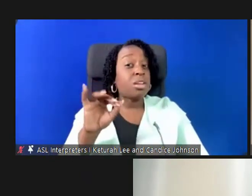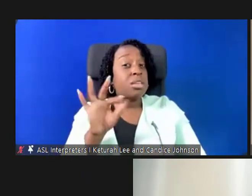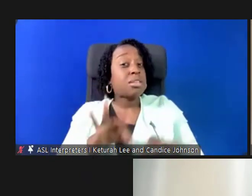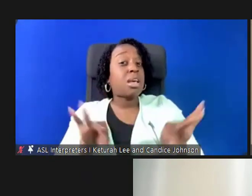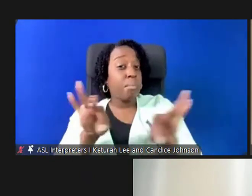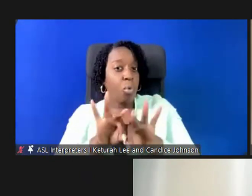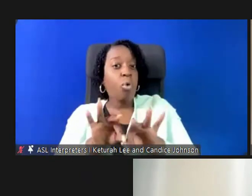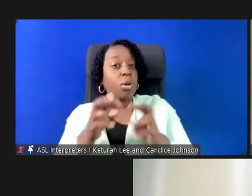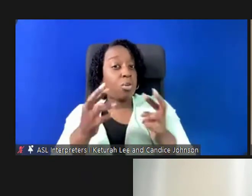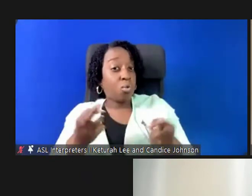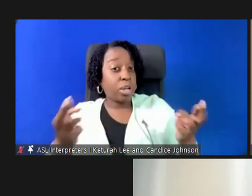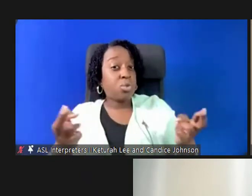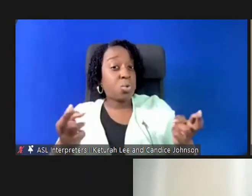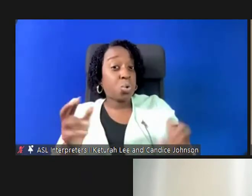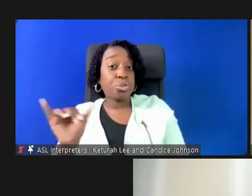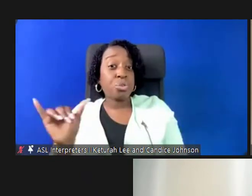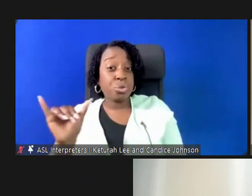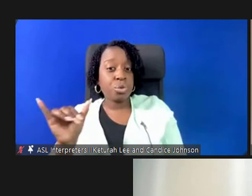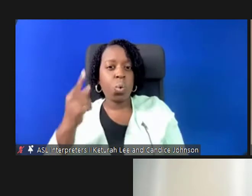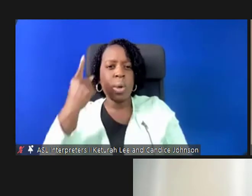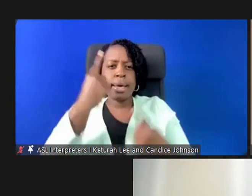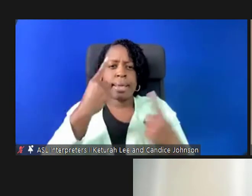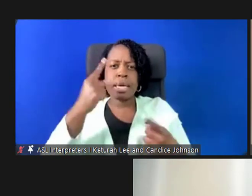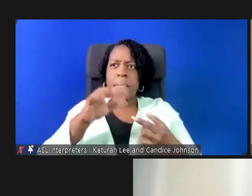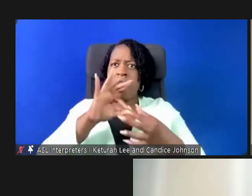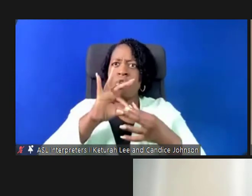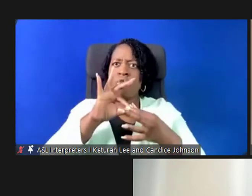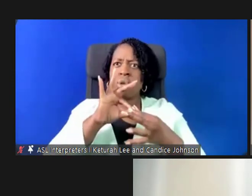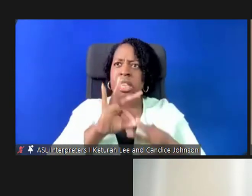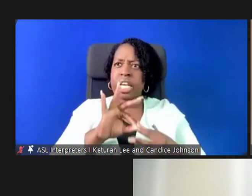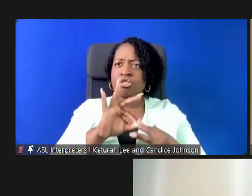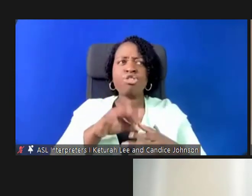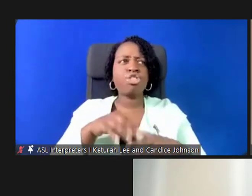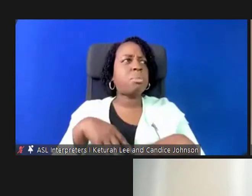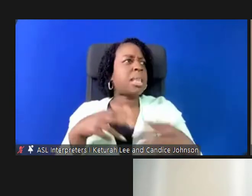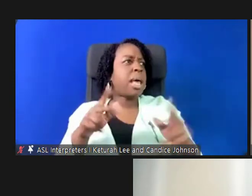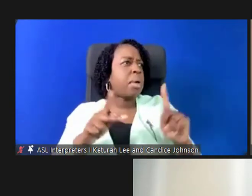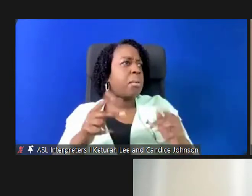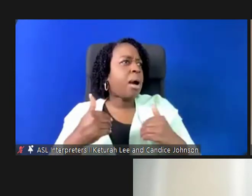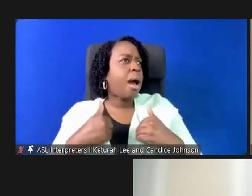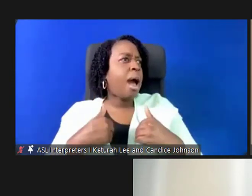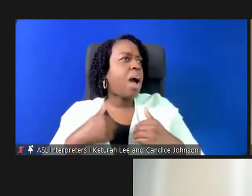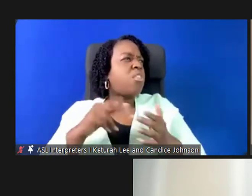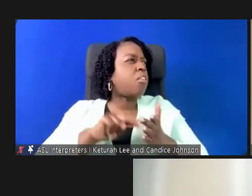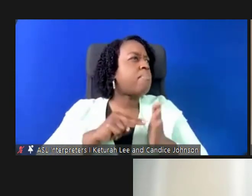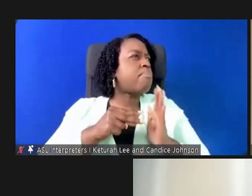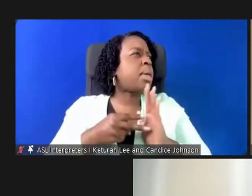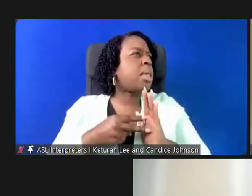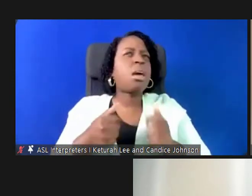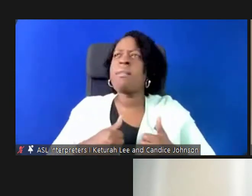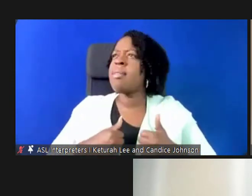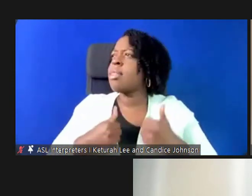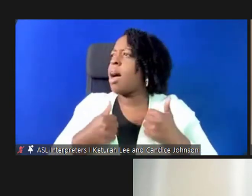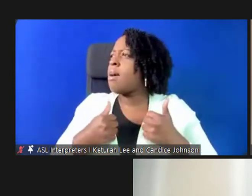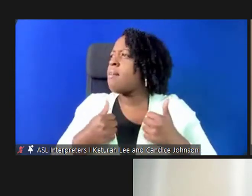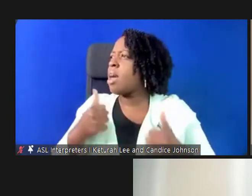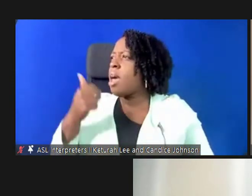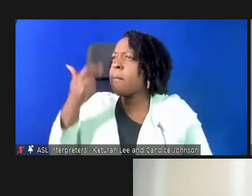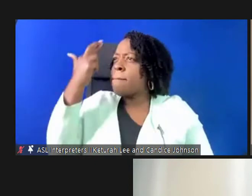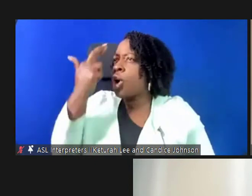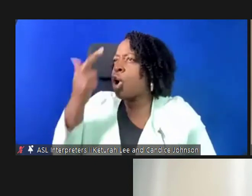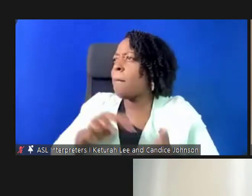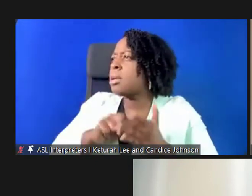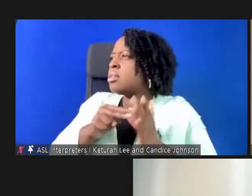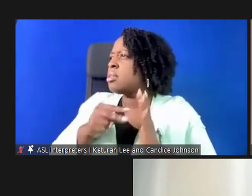because we can think about relationships that people have to a sense of meaning and purpose being a resource, the